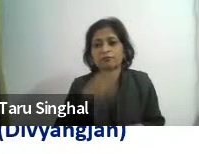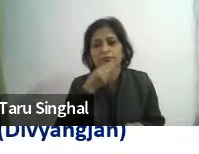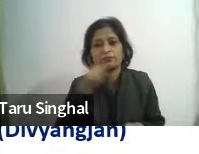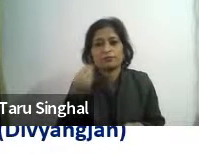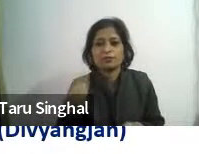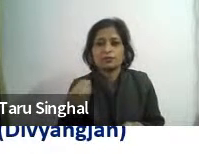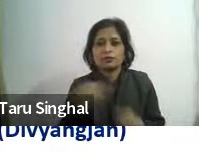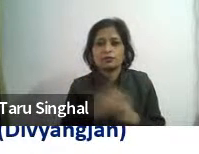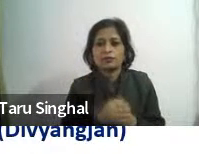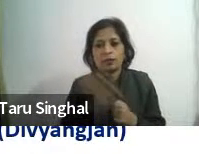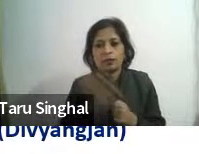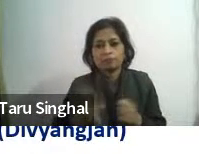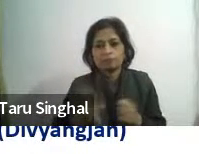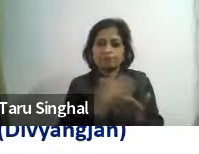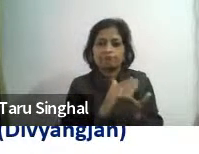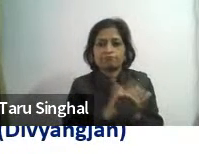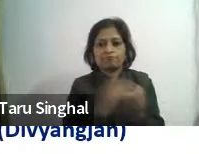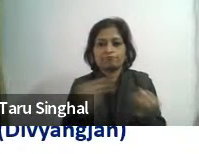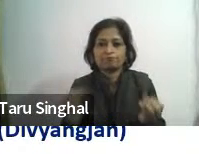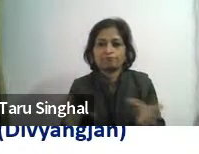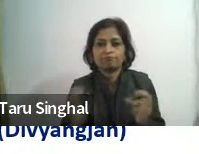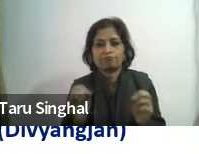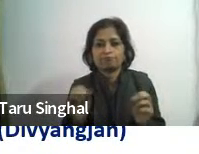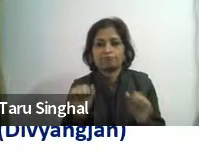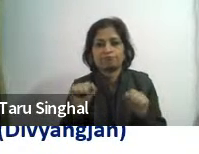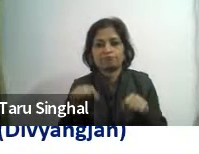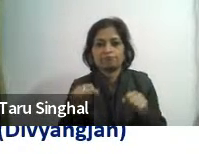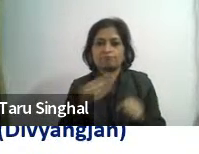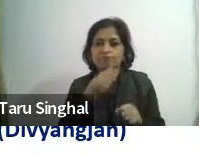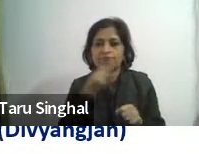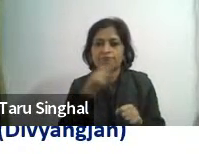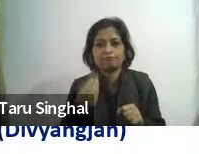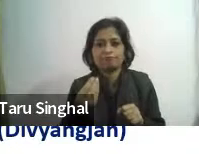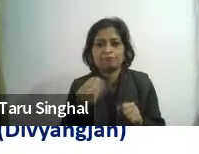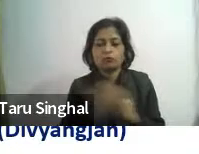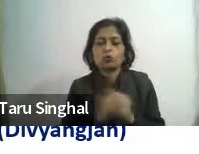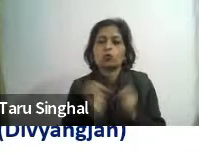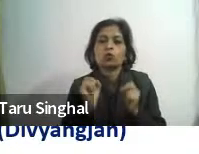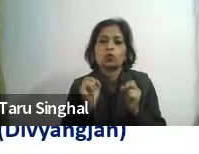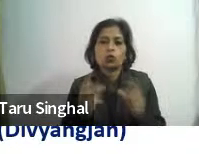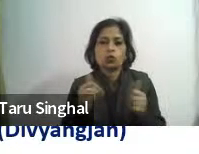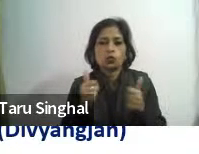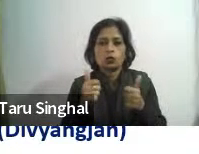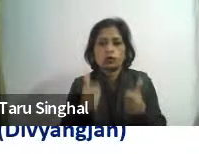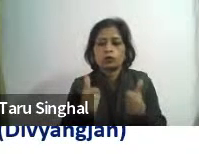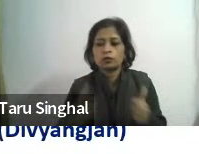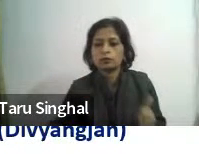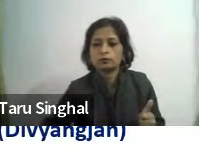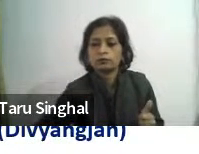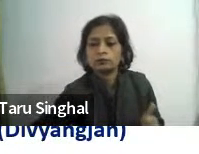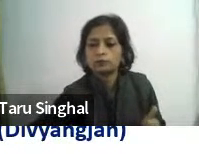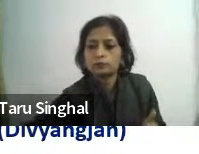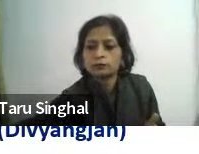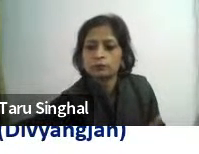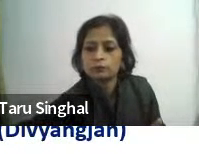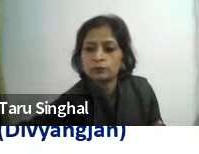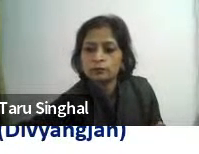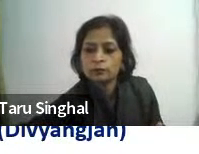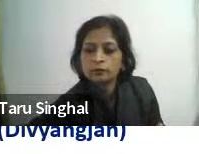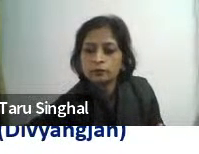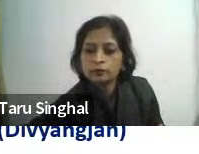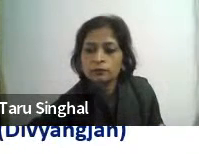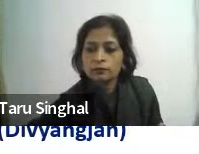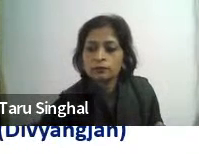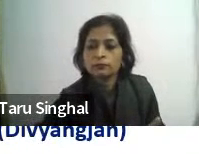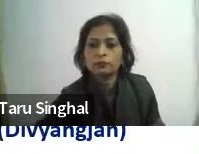should start, okay? Okay. Okay. Yeah. Yeah. All right. Just need to see everybody.